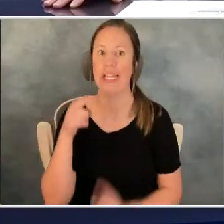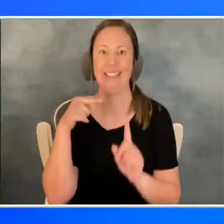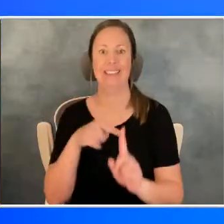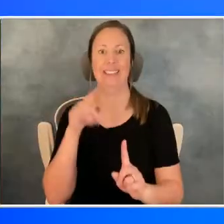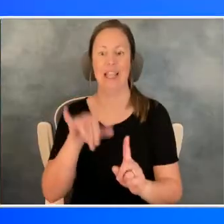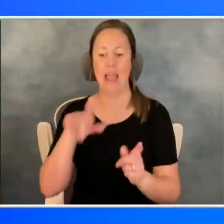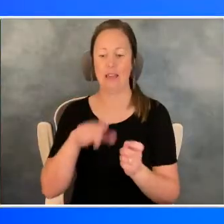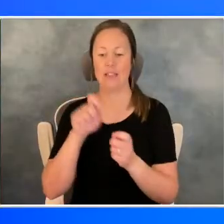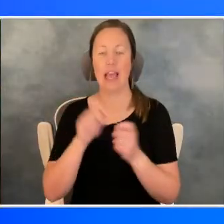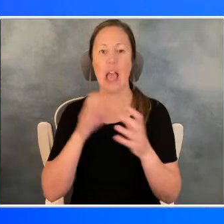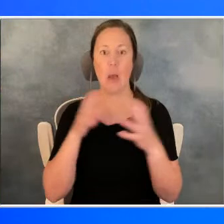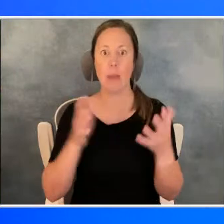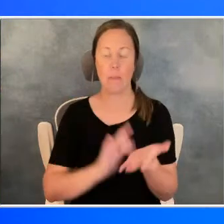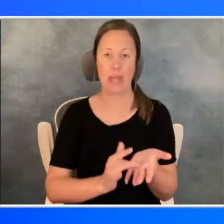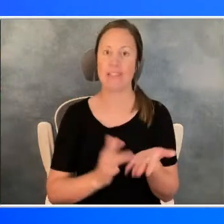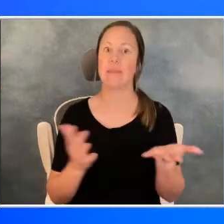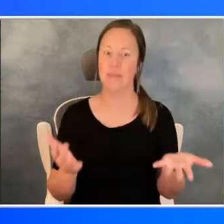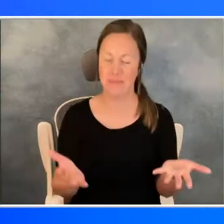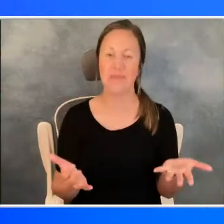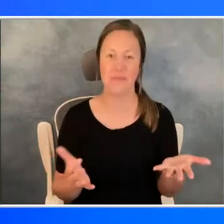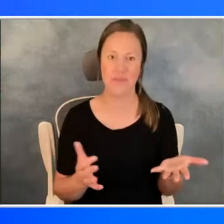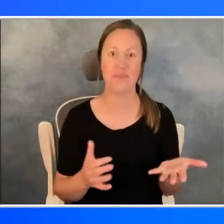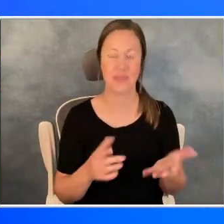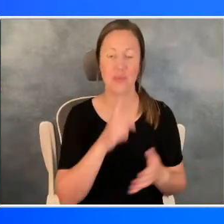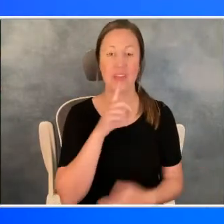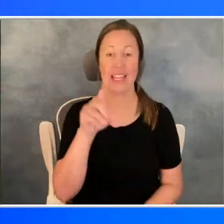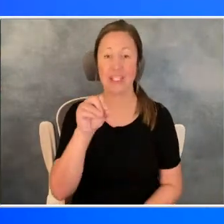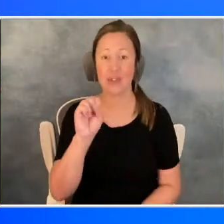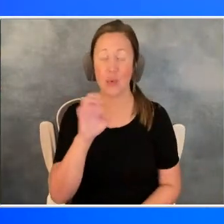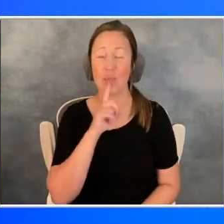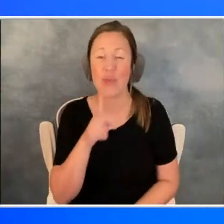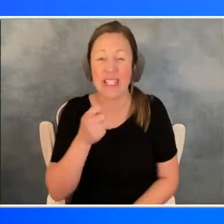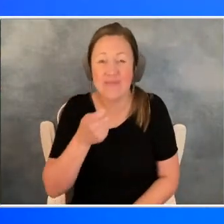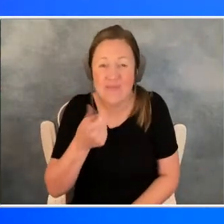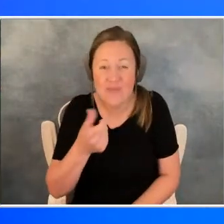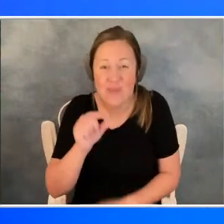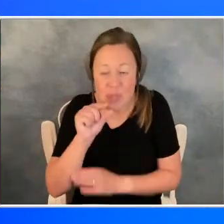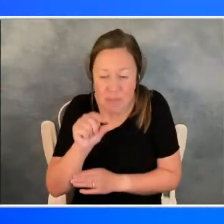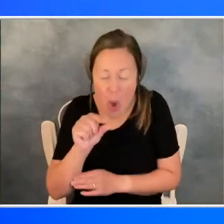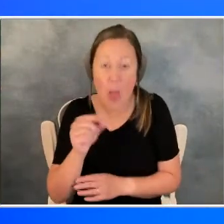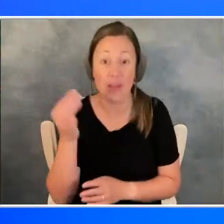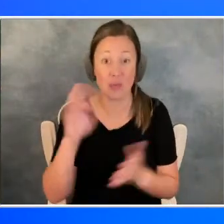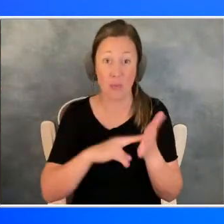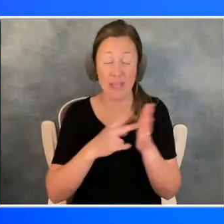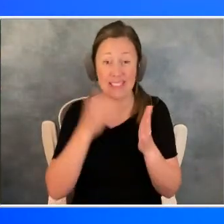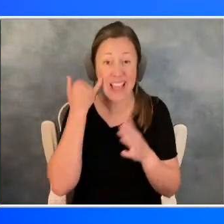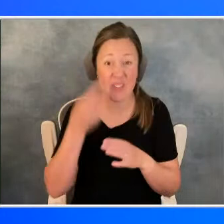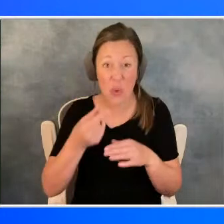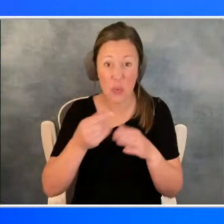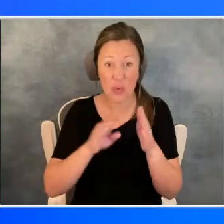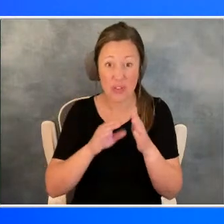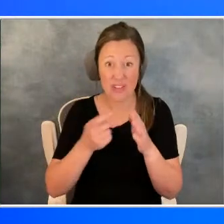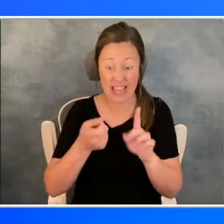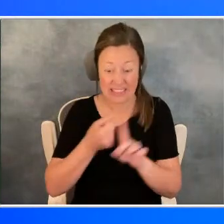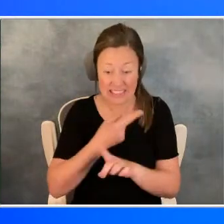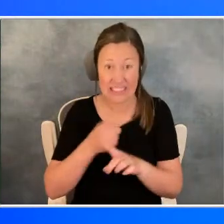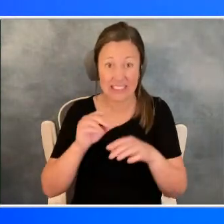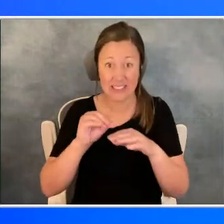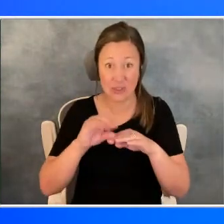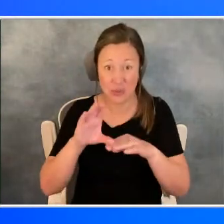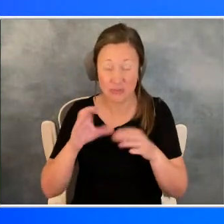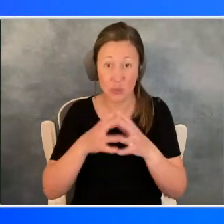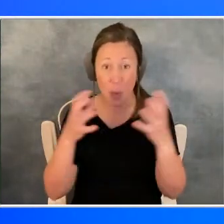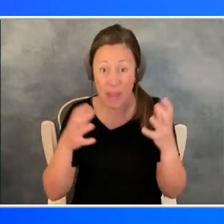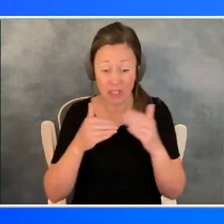and again on Synthroid, the dose is really small. So if you're off by just a little bit, it can have a significant effect. Anytime you're giving or